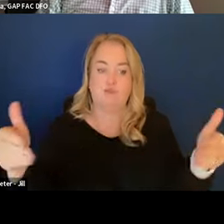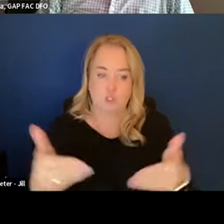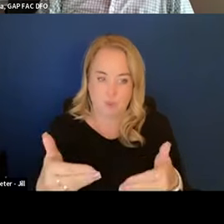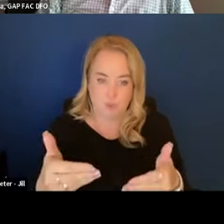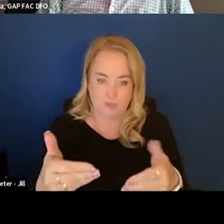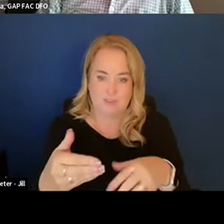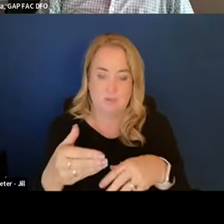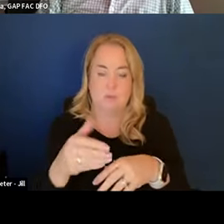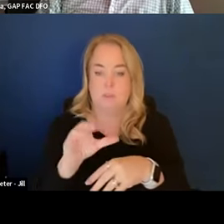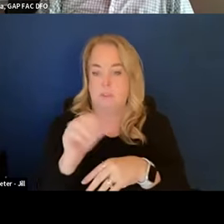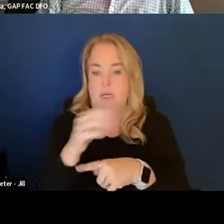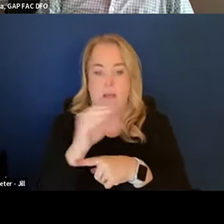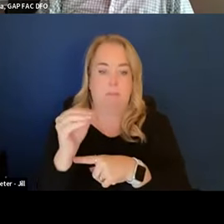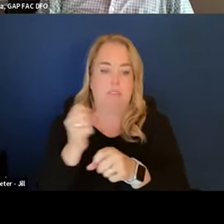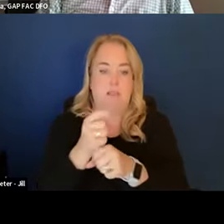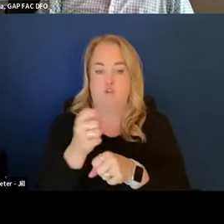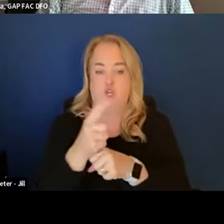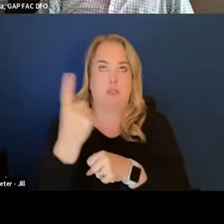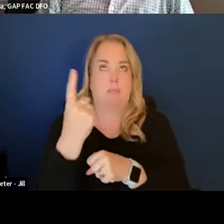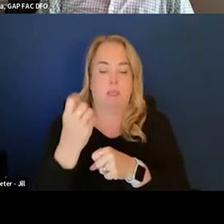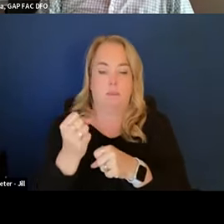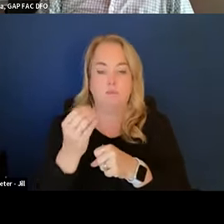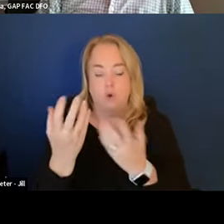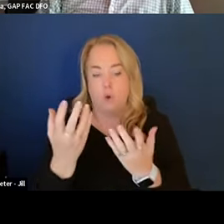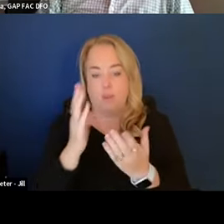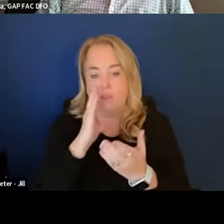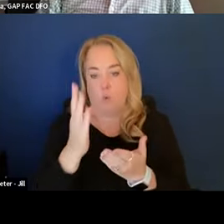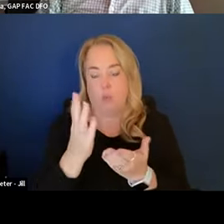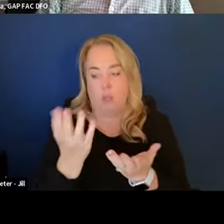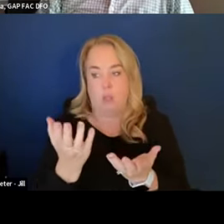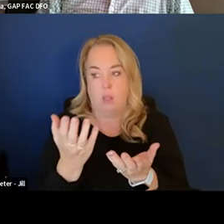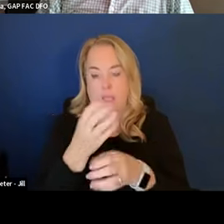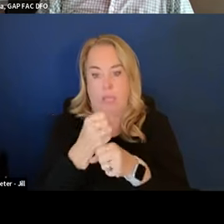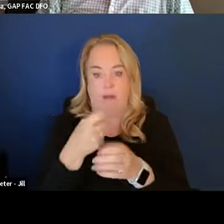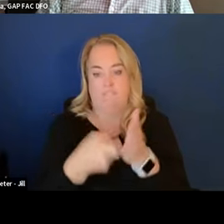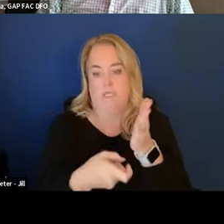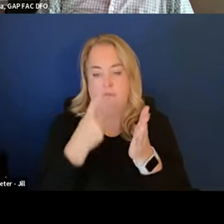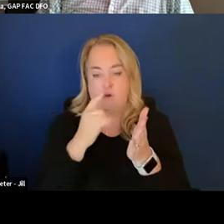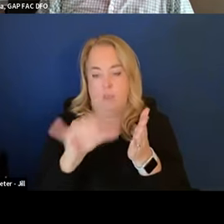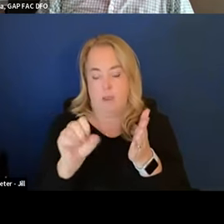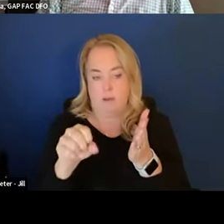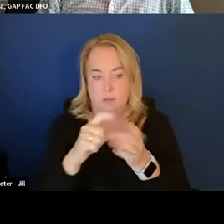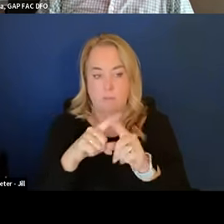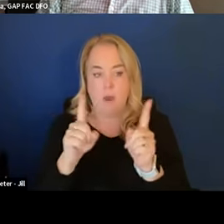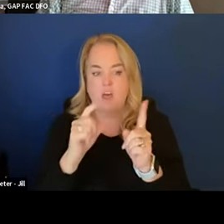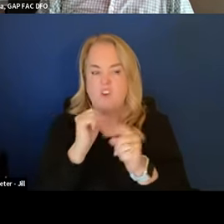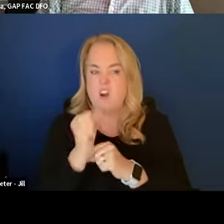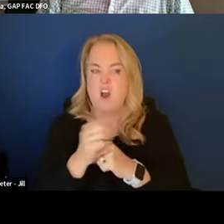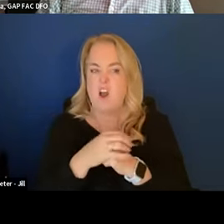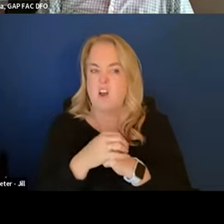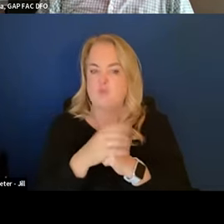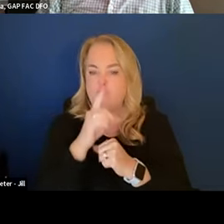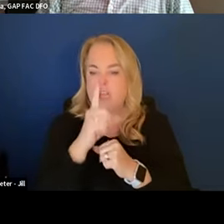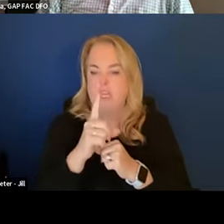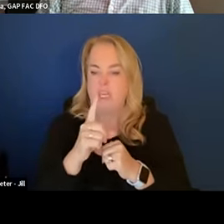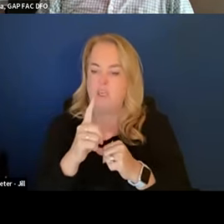know, 10 companies a year, something right. like that. They'll get a fee for doing so, but they're not necessarily